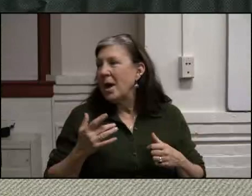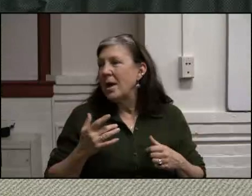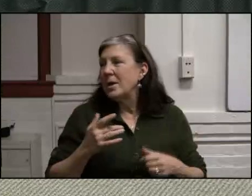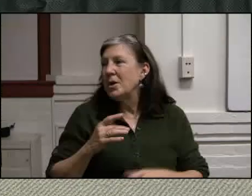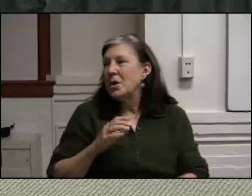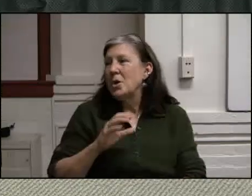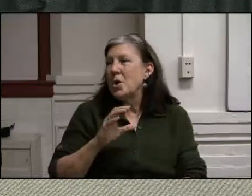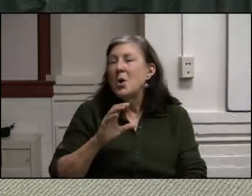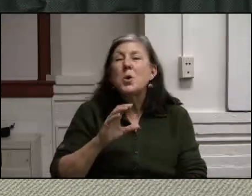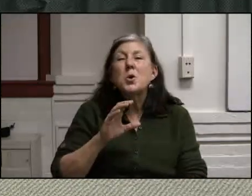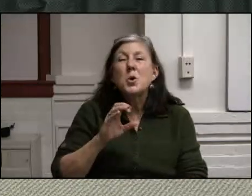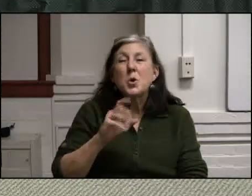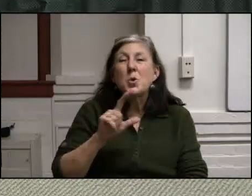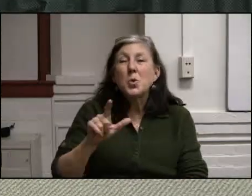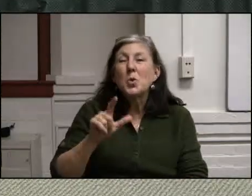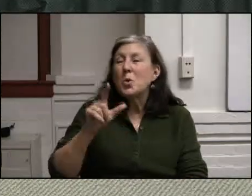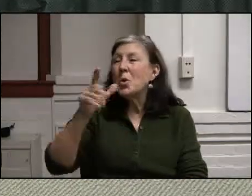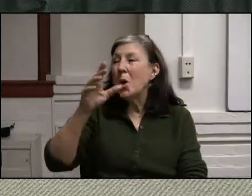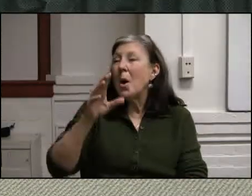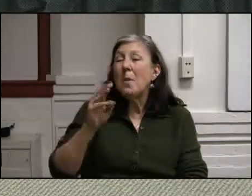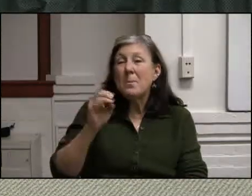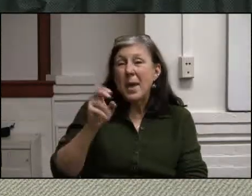And you there's guys a are random running fact.